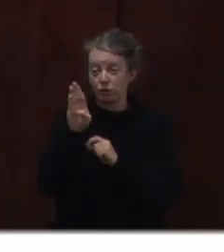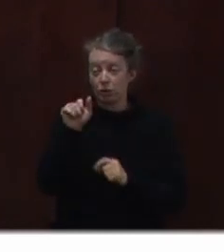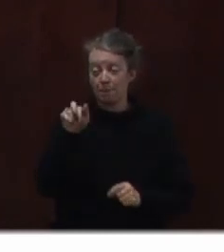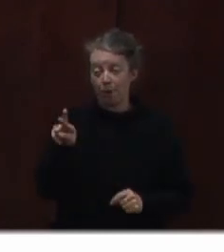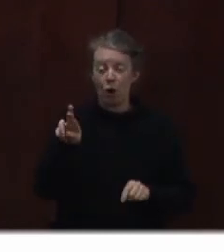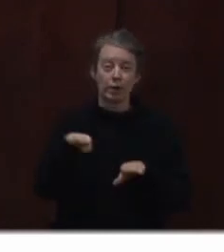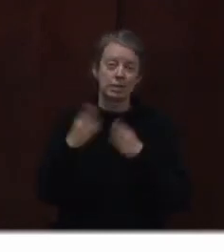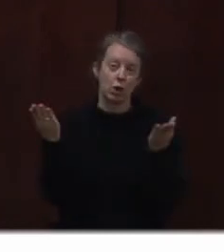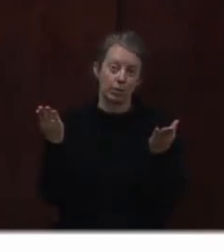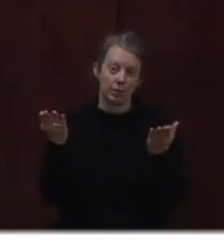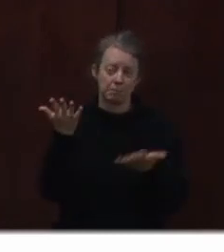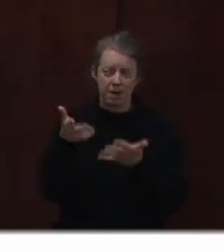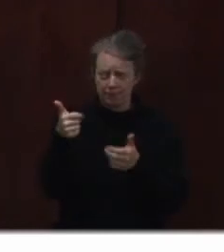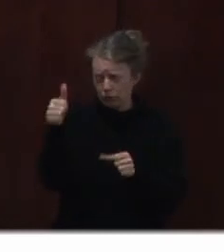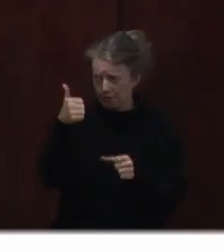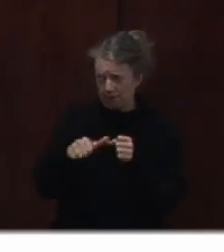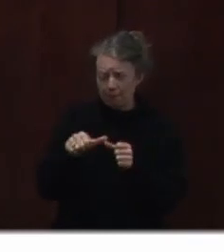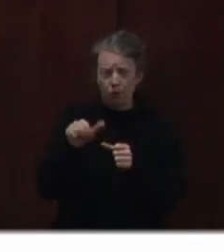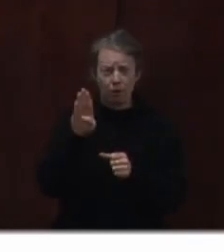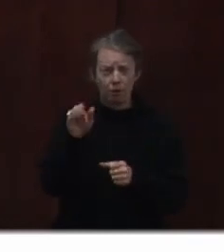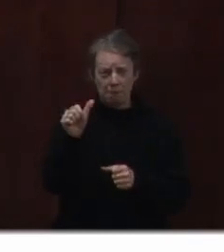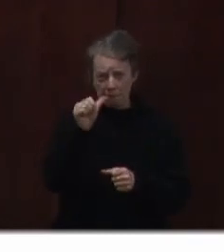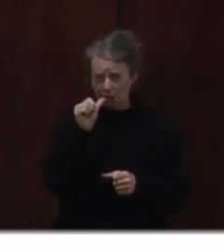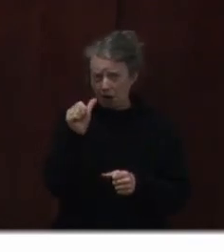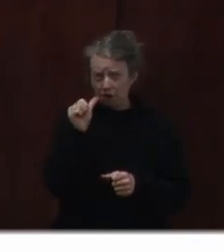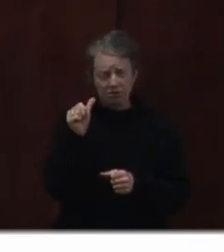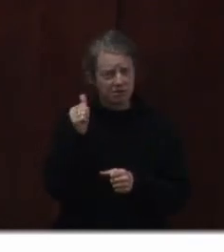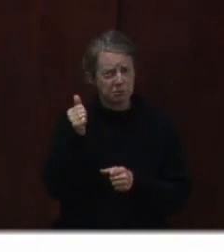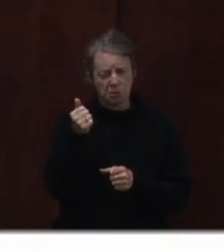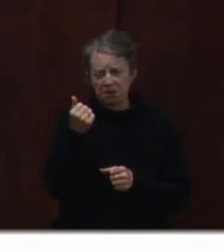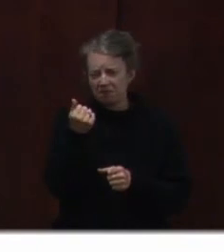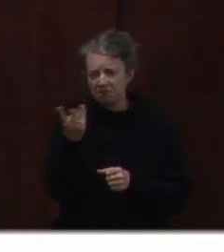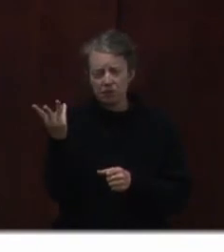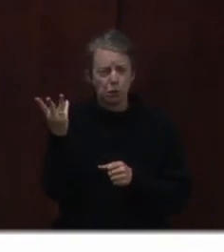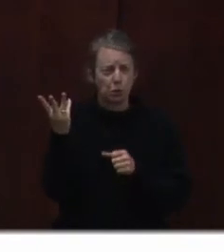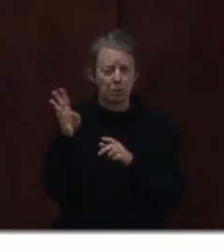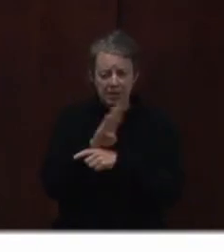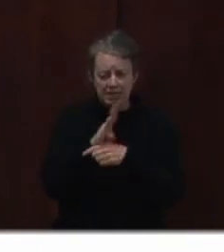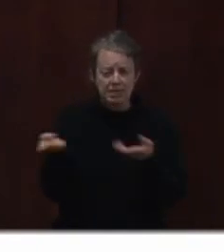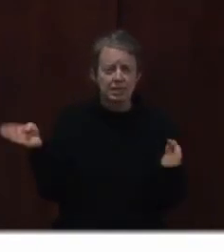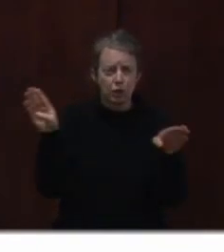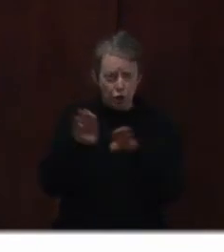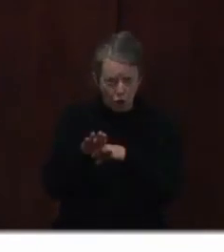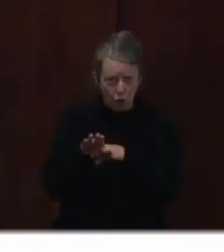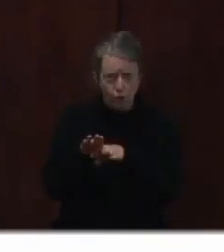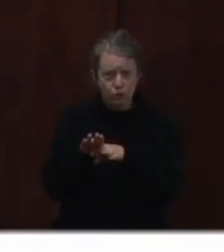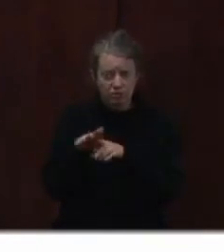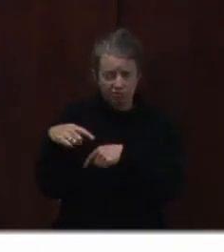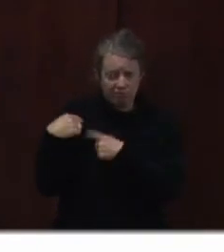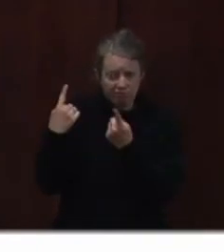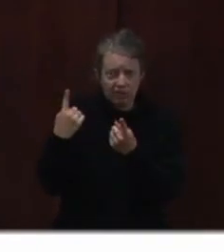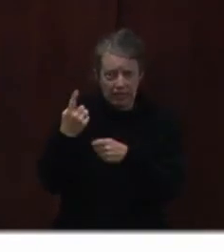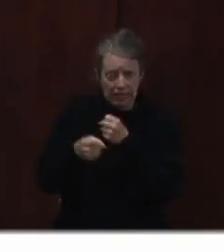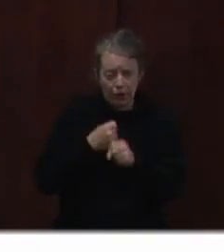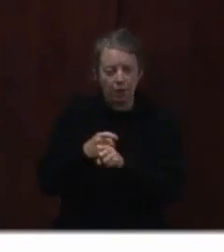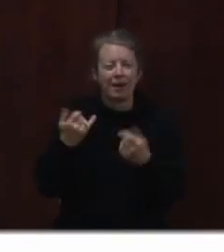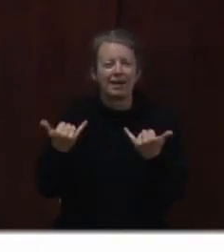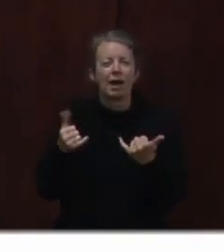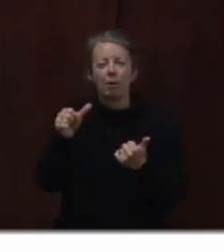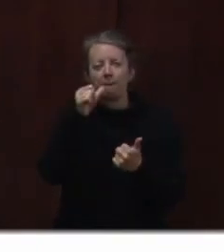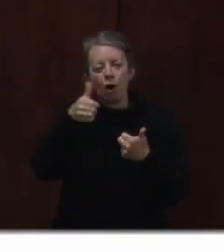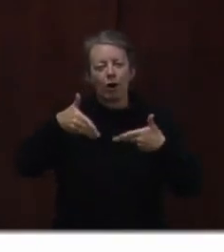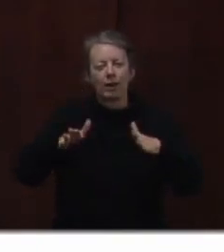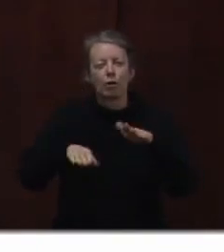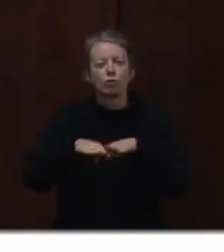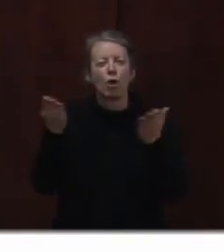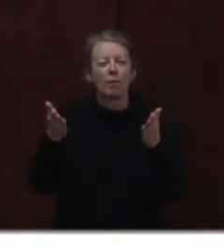the few industries that have been remained closed its entirety of this response. They're now allowed to open up to 30% capacity